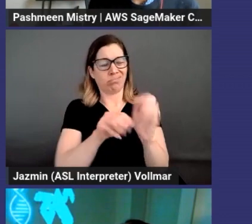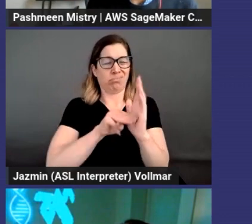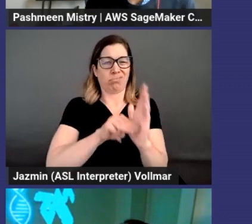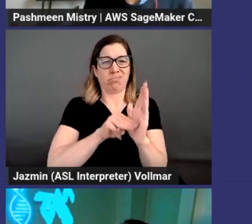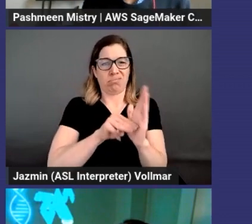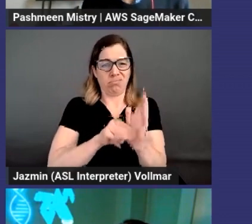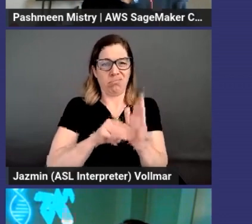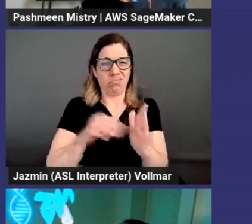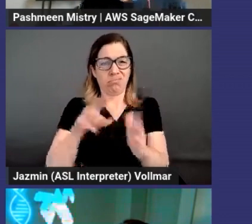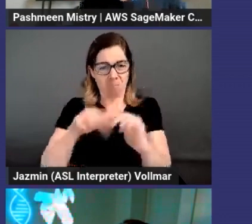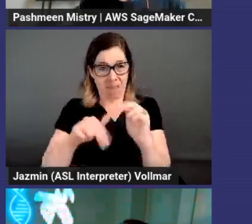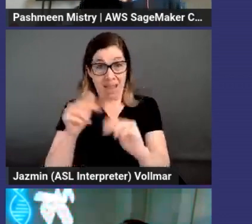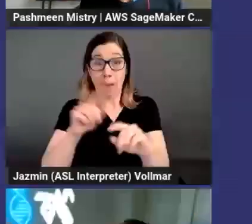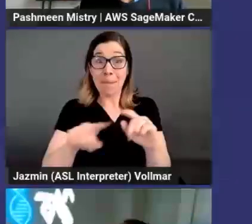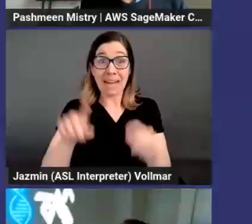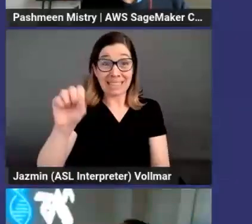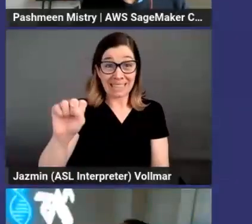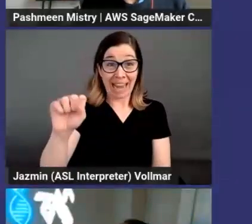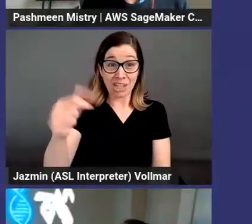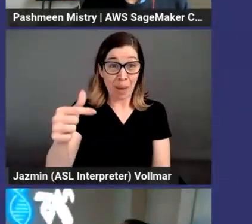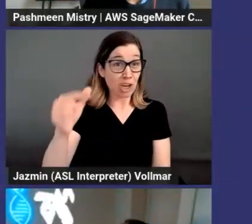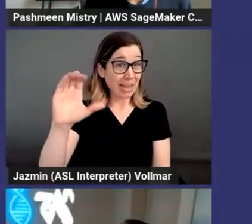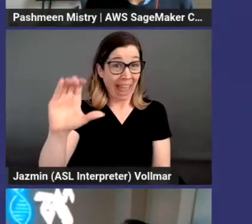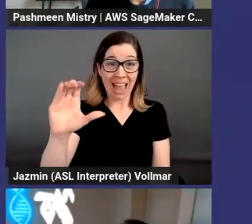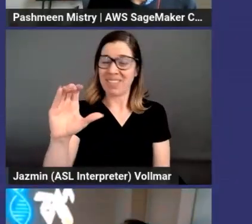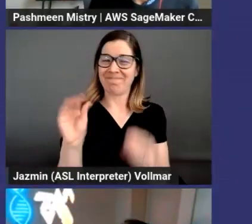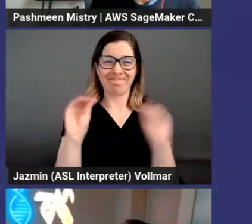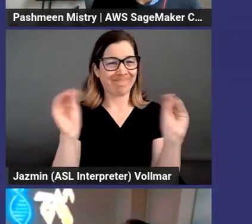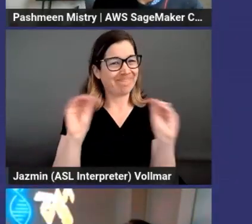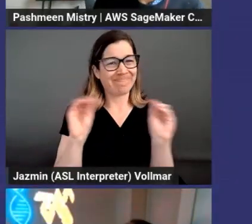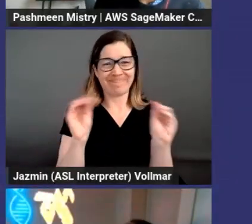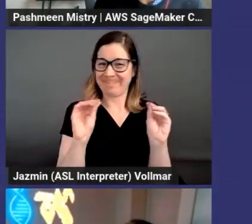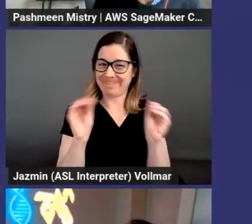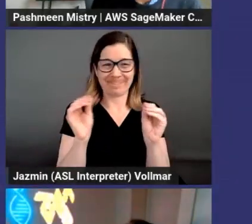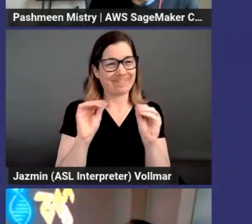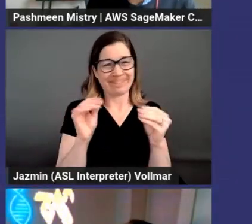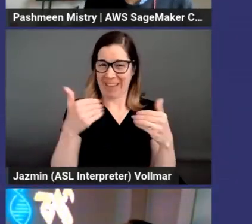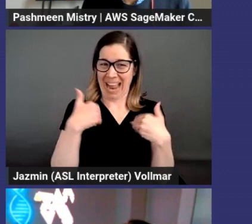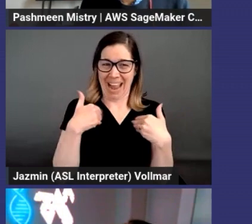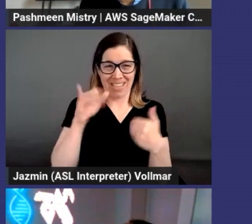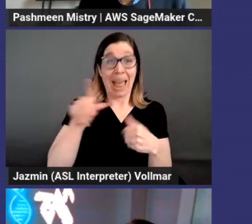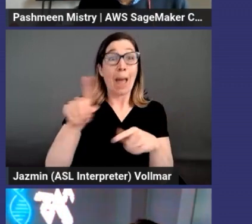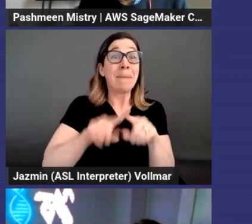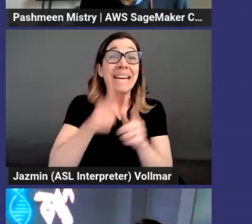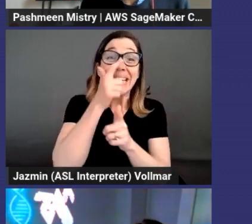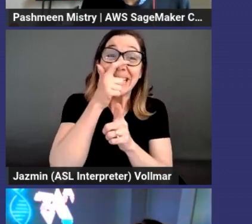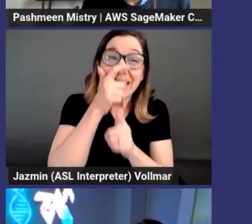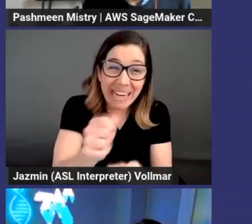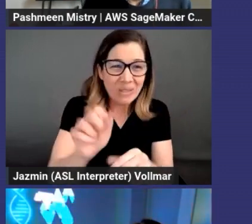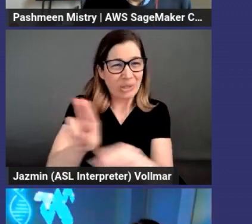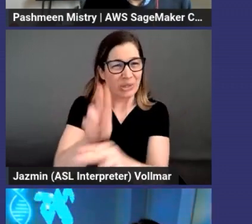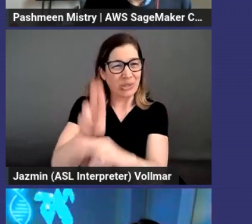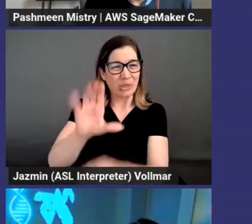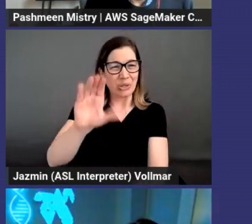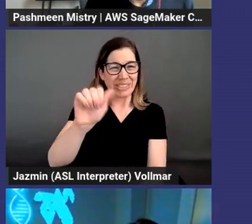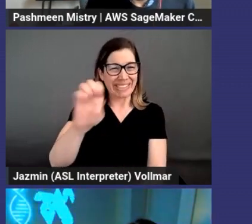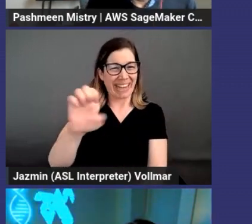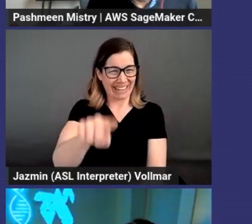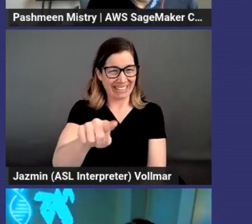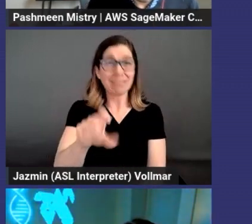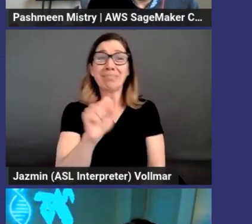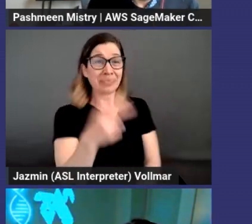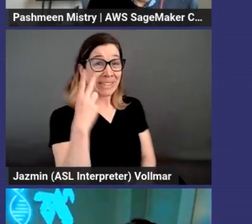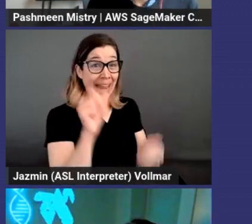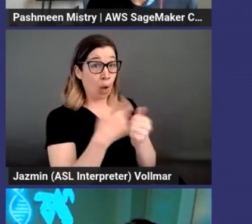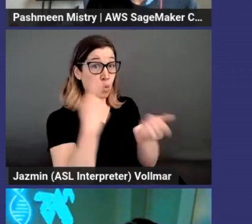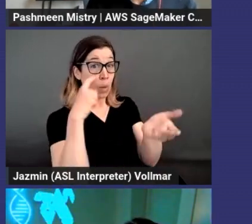SageMaker Canvas, there isn't a mechanism to do that right off the bat. But very interesting use case. Yeah, and I It think is. you can see how recognition and